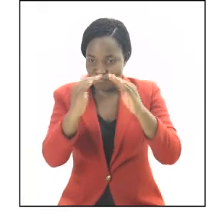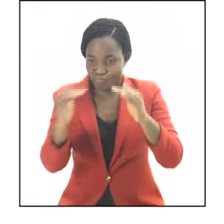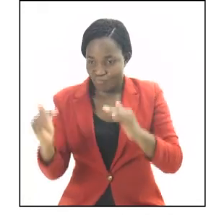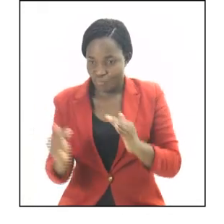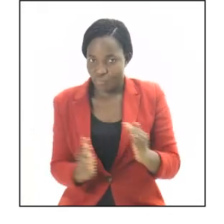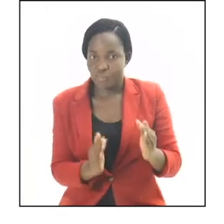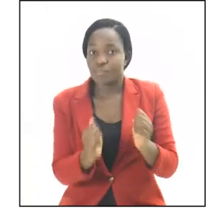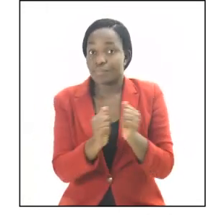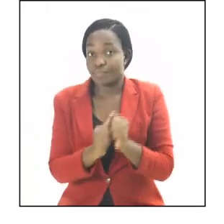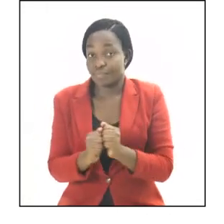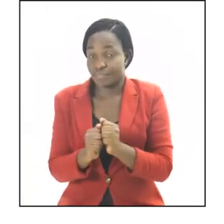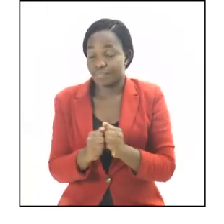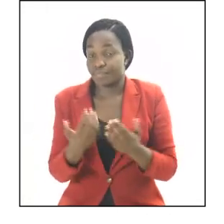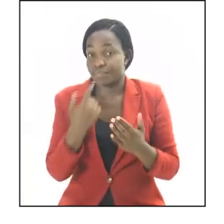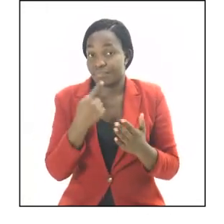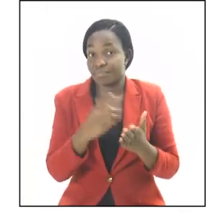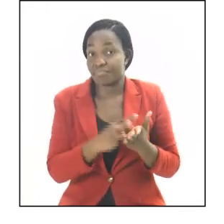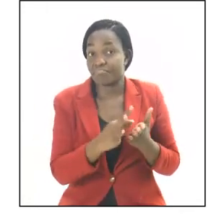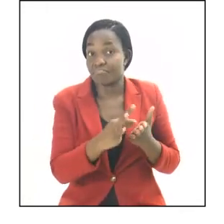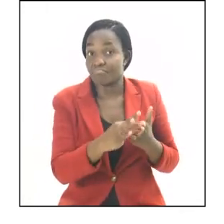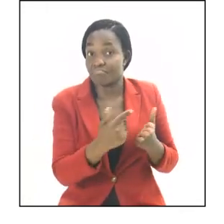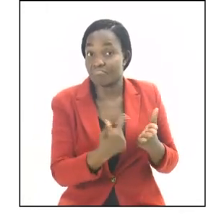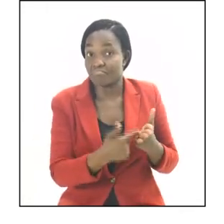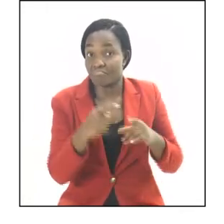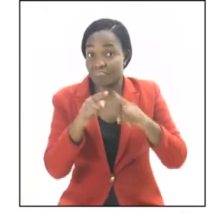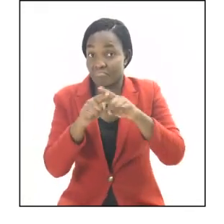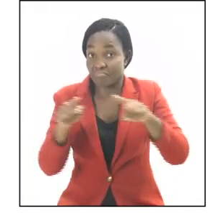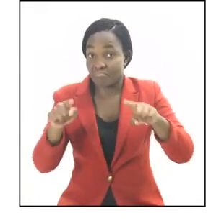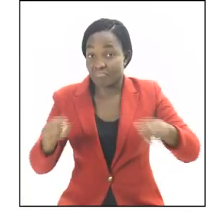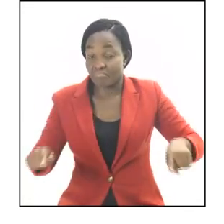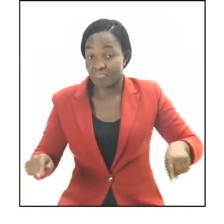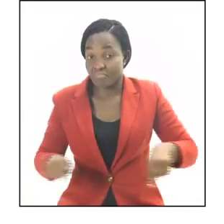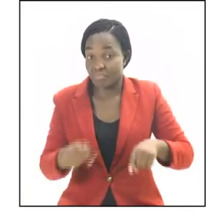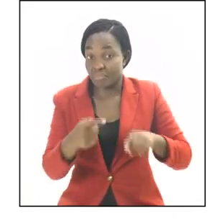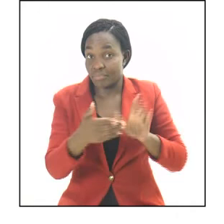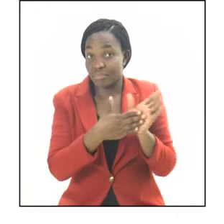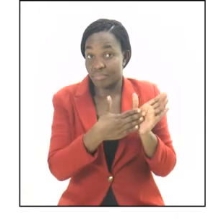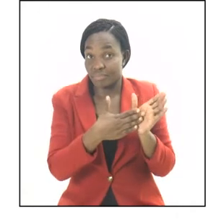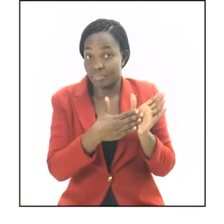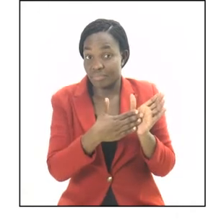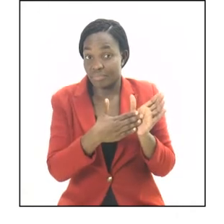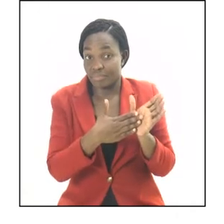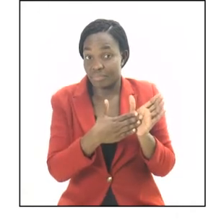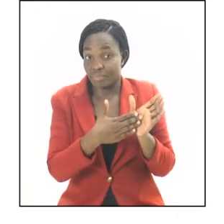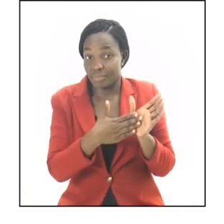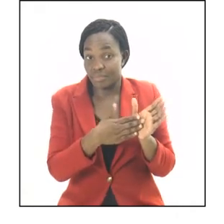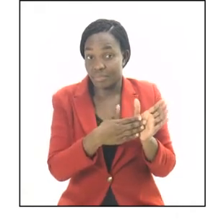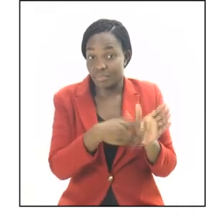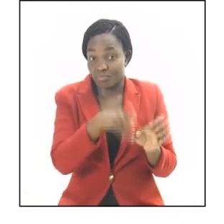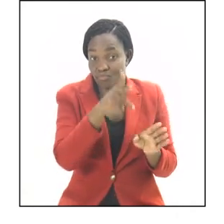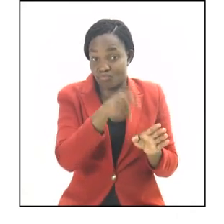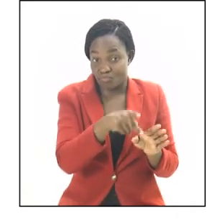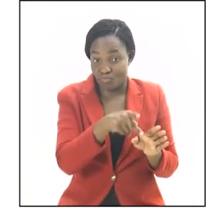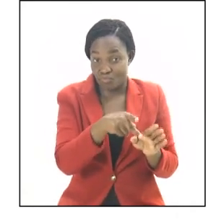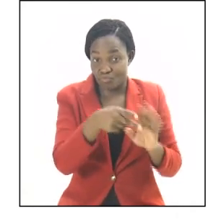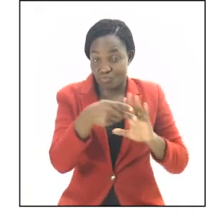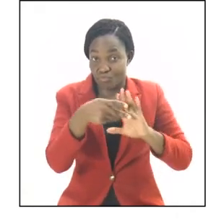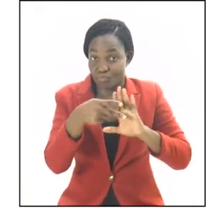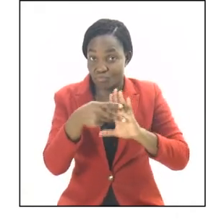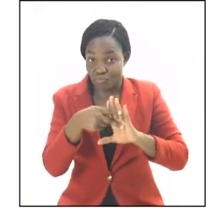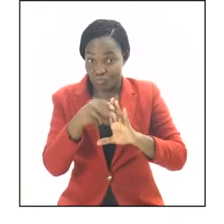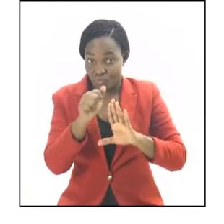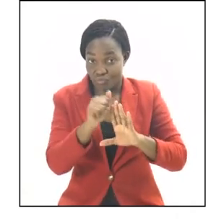can say the formula for this trapezium on the screen would be perimeter